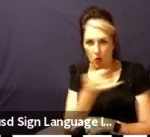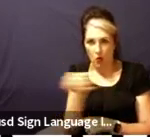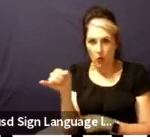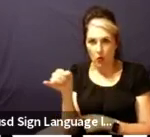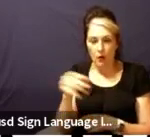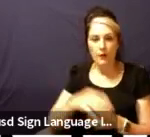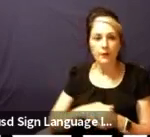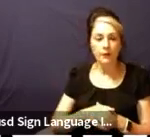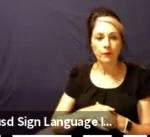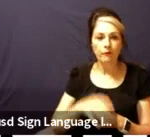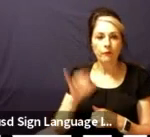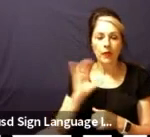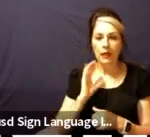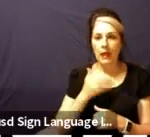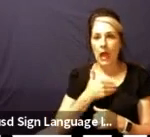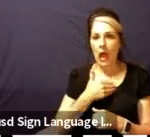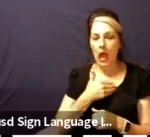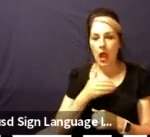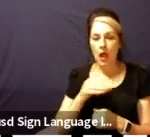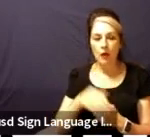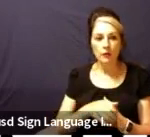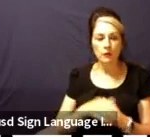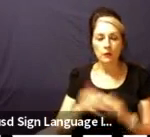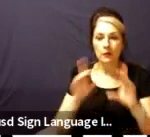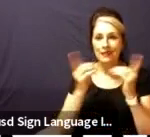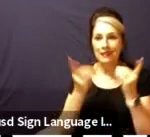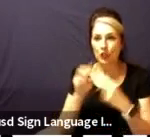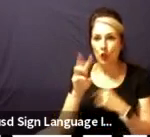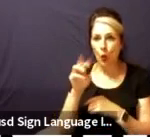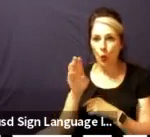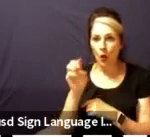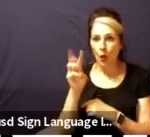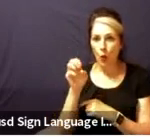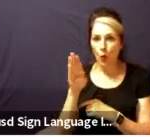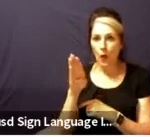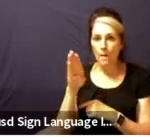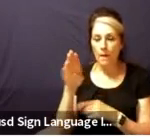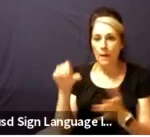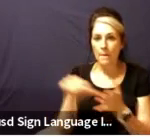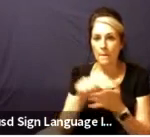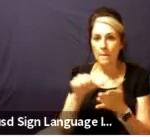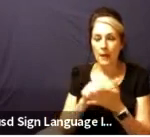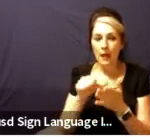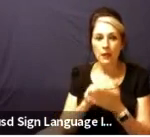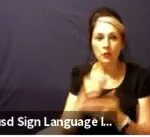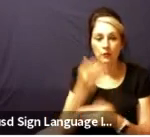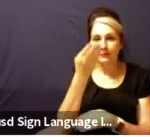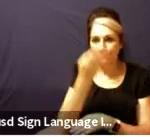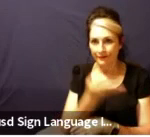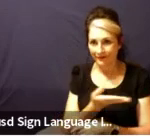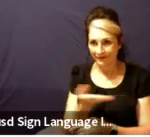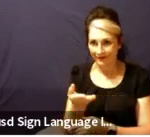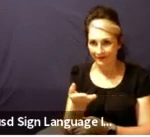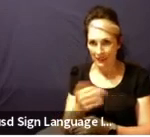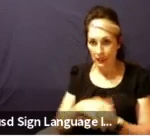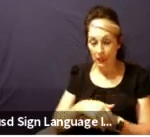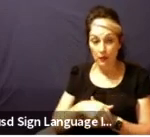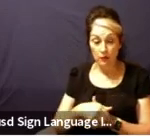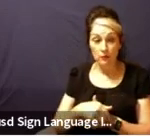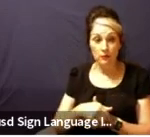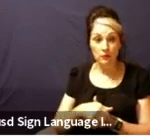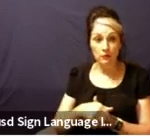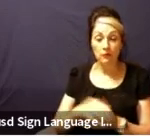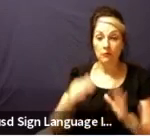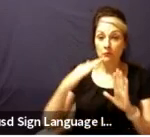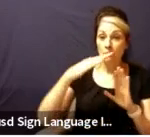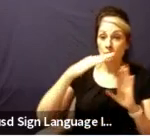http:// which would be our district webpage. Once on the district webpage, at the very